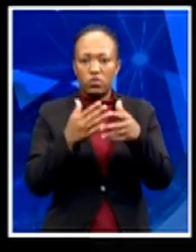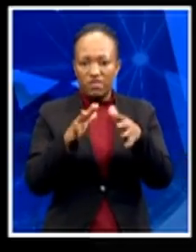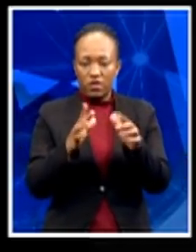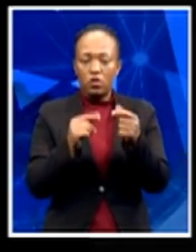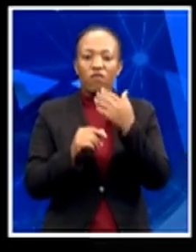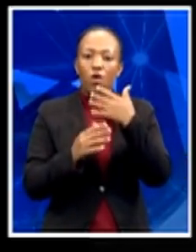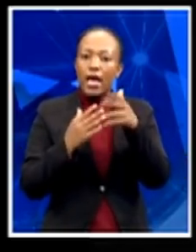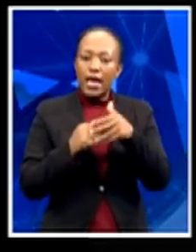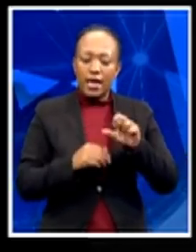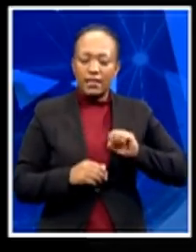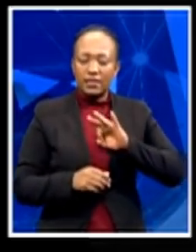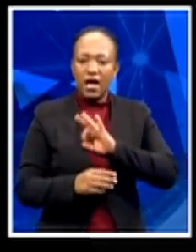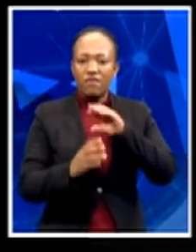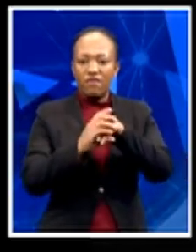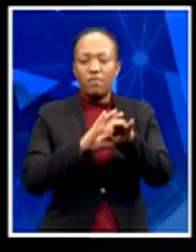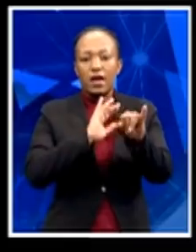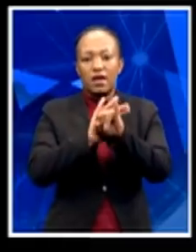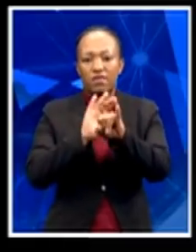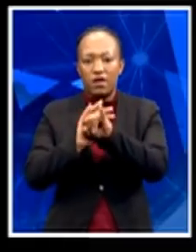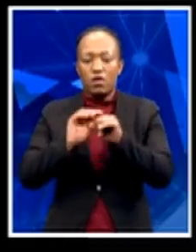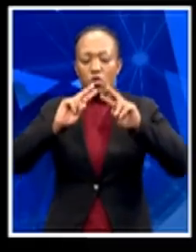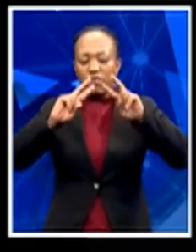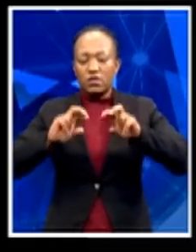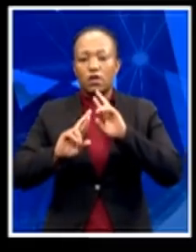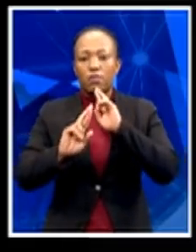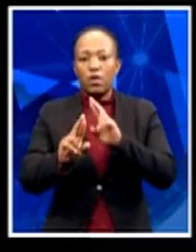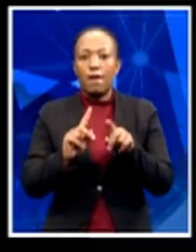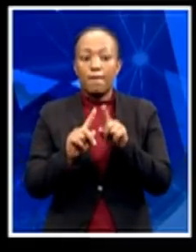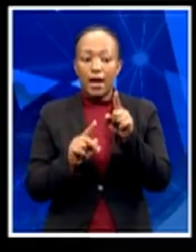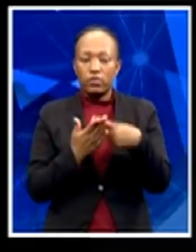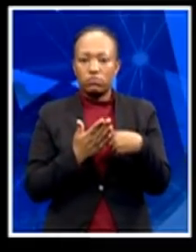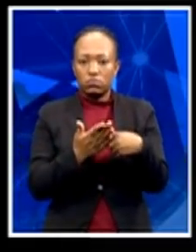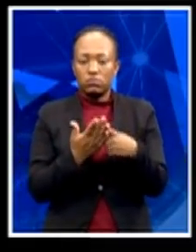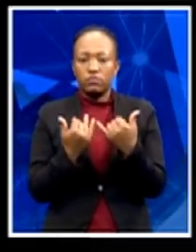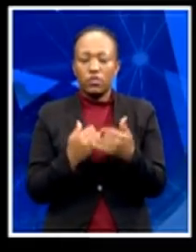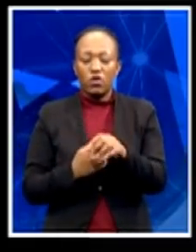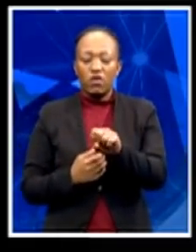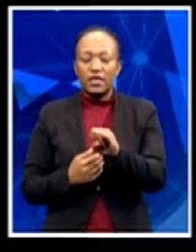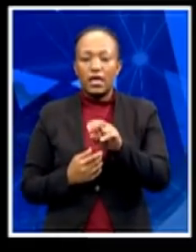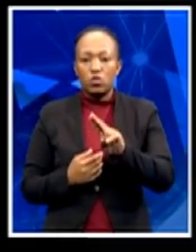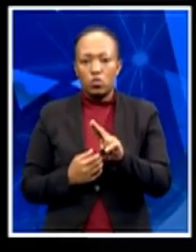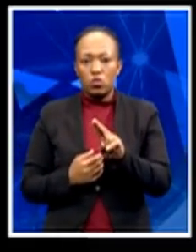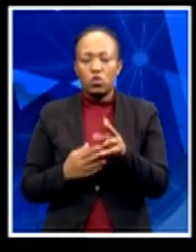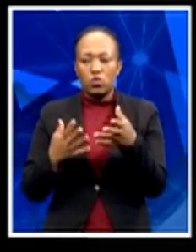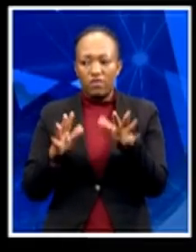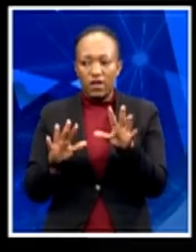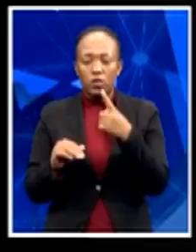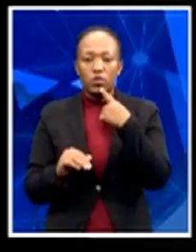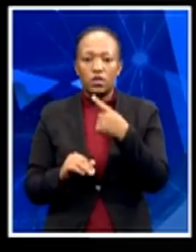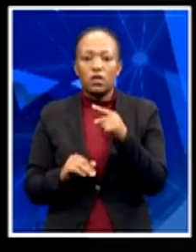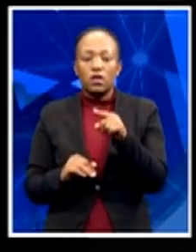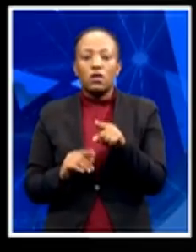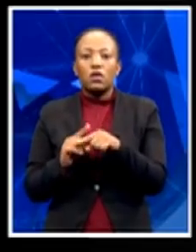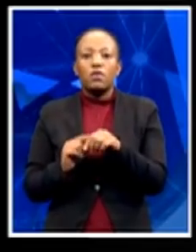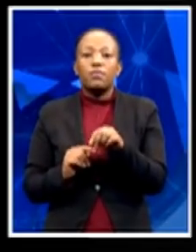investigation report. However, on discussion with the SIU, they have mentioned that it will be advisable that